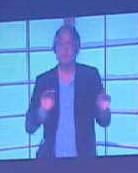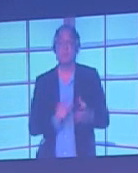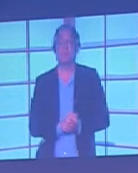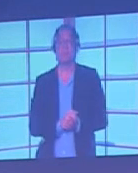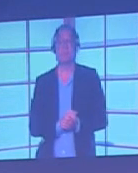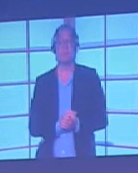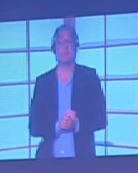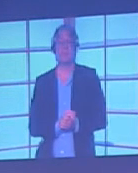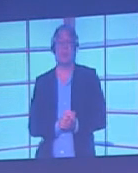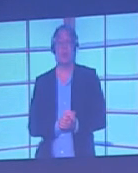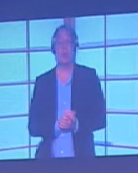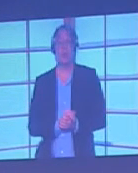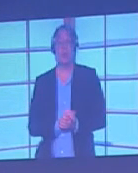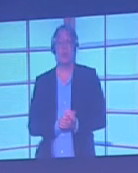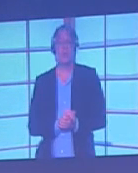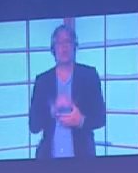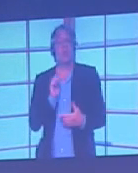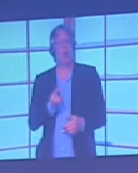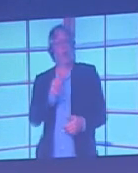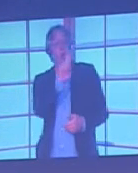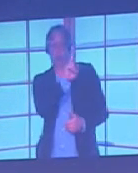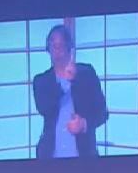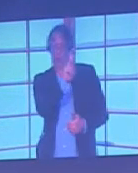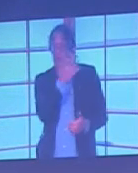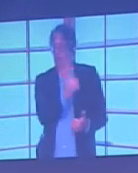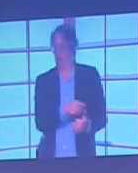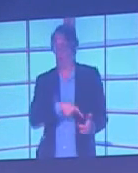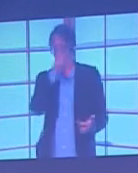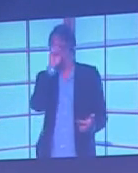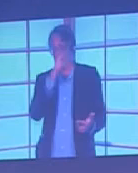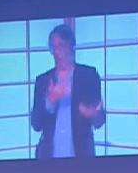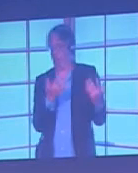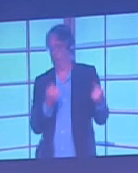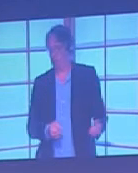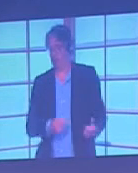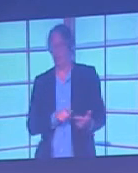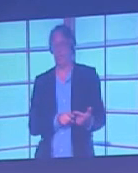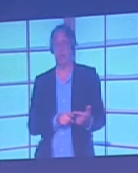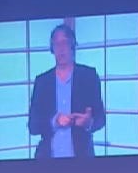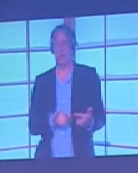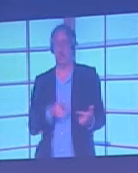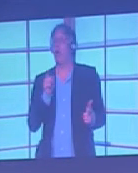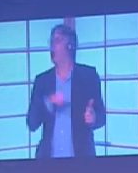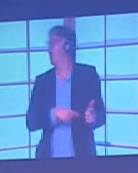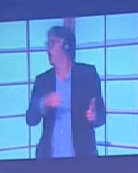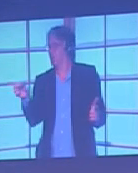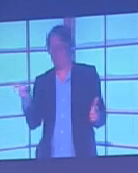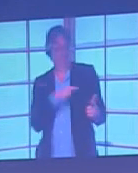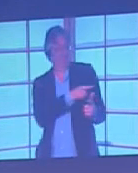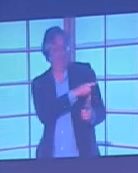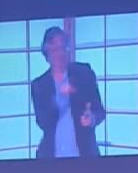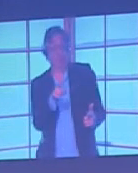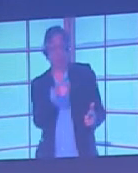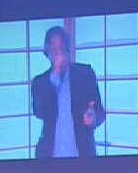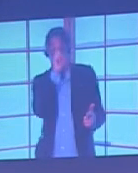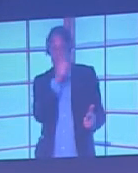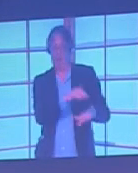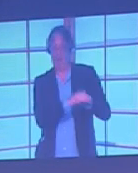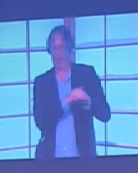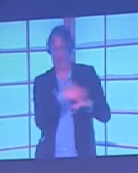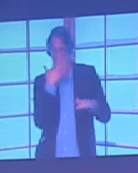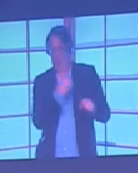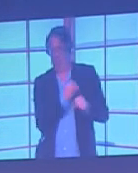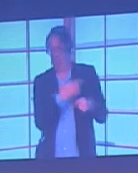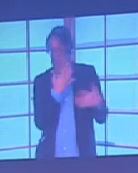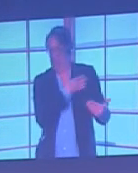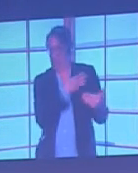is something that is established in UK and Germany. I really turn to those of you already doing the role. Please help us in